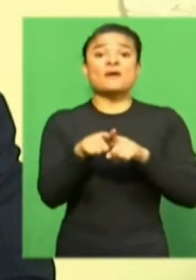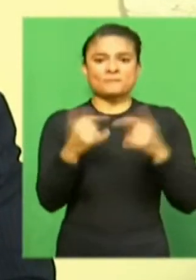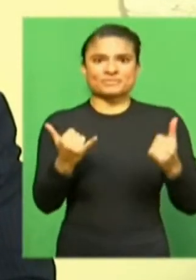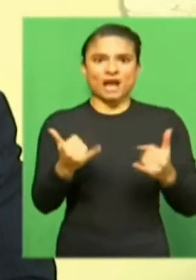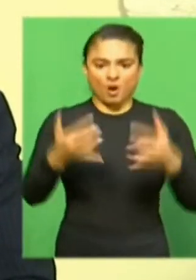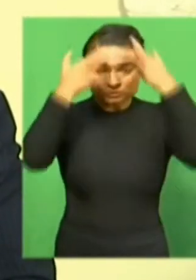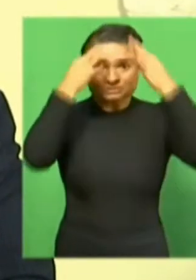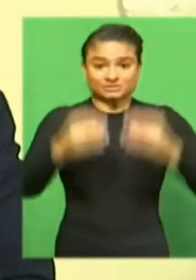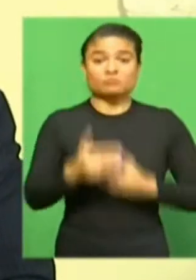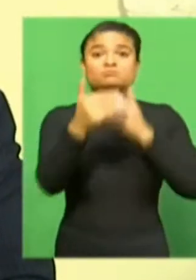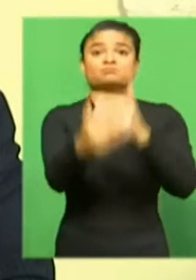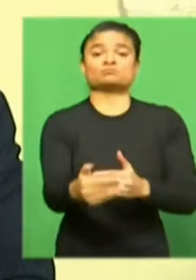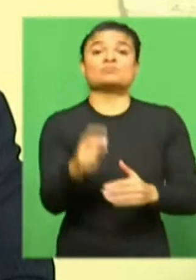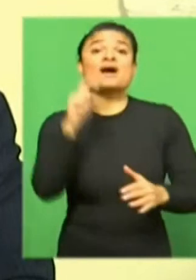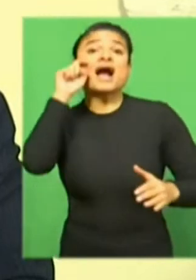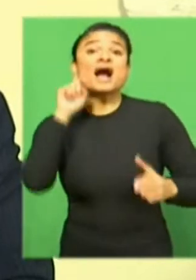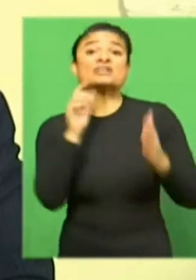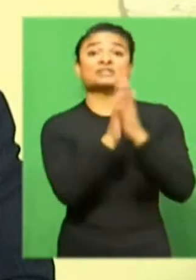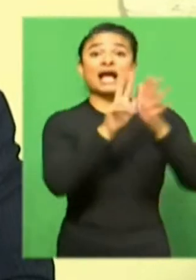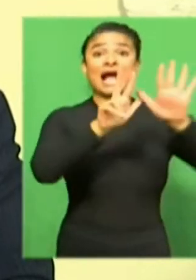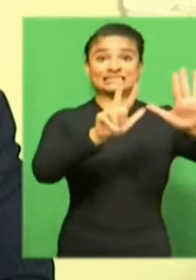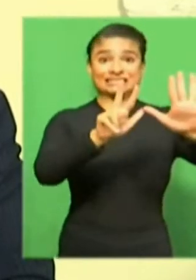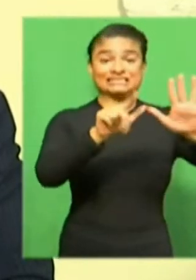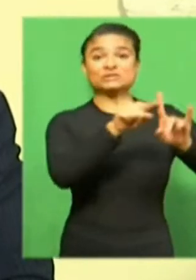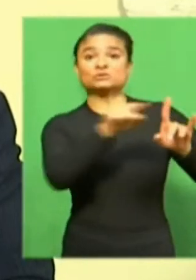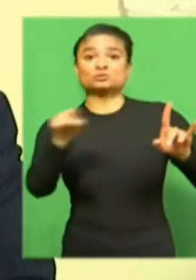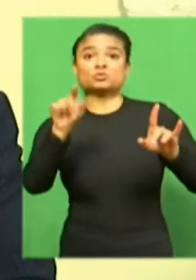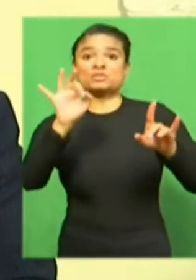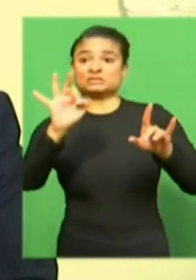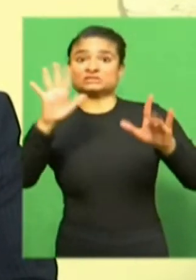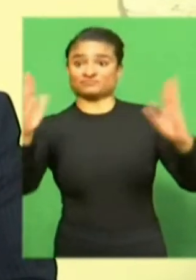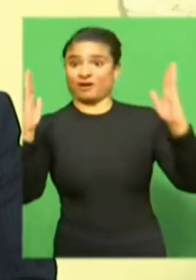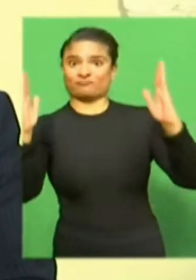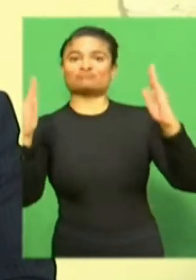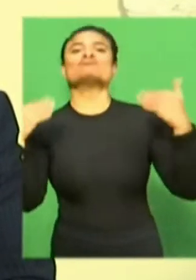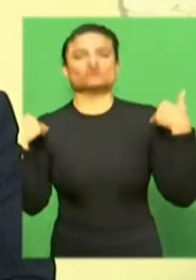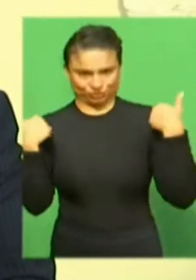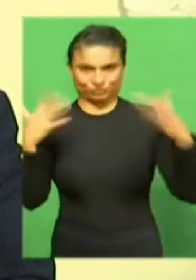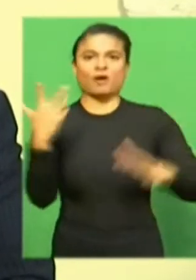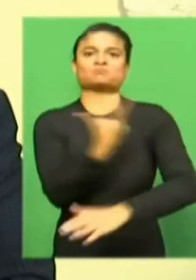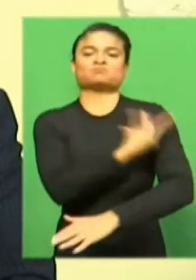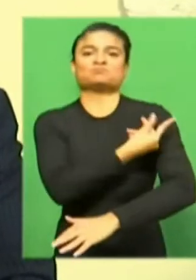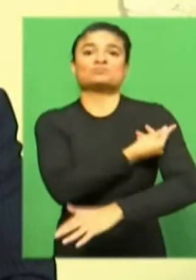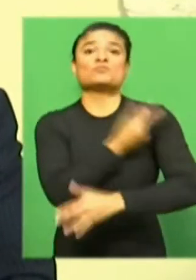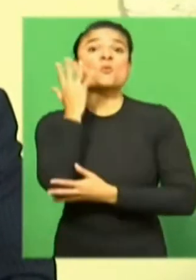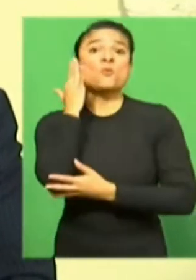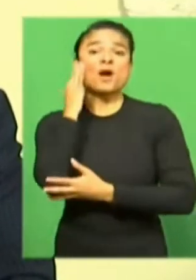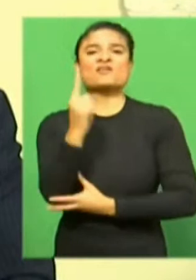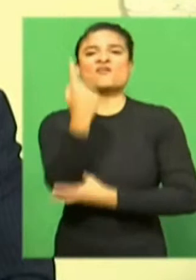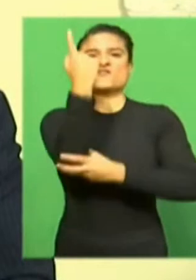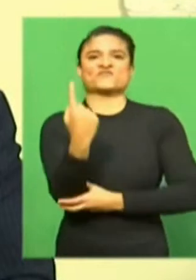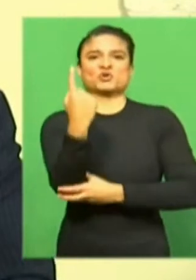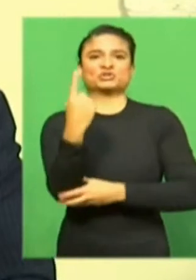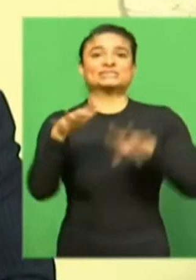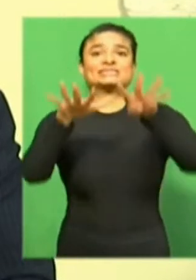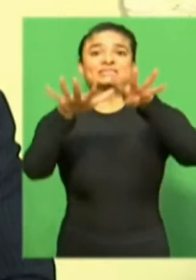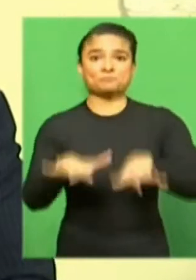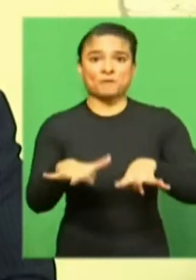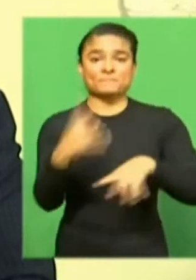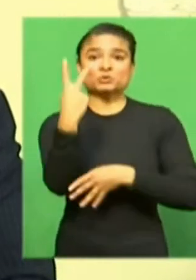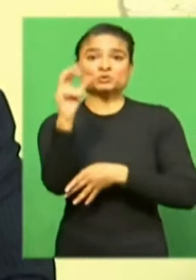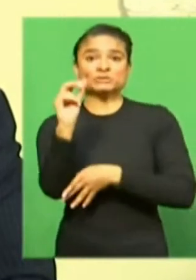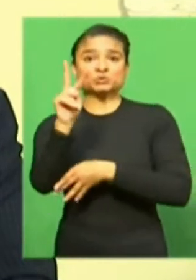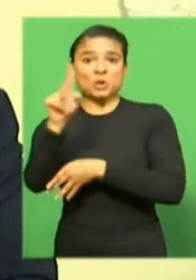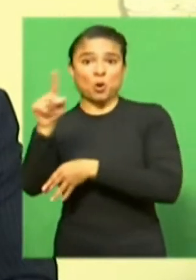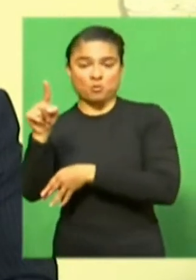1st of September 2021. This will be in addition to age groups that are currently